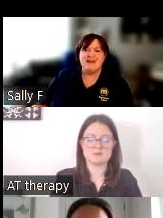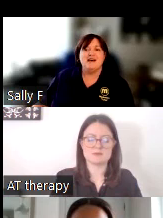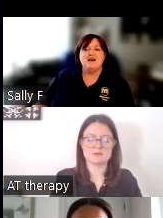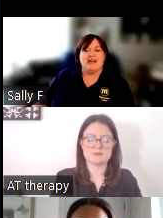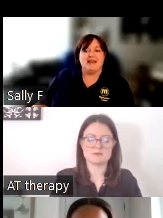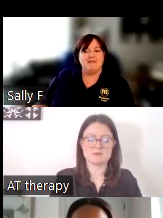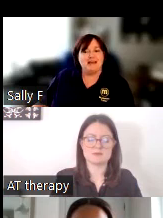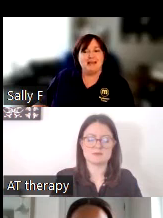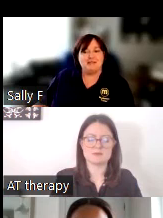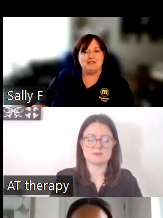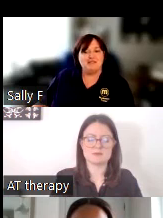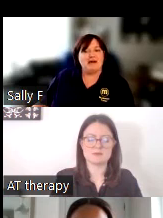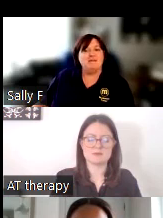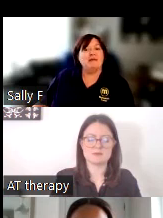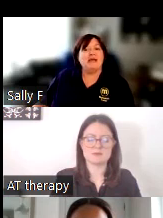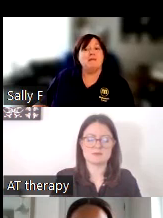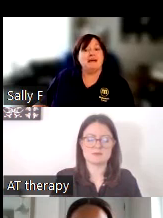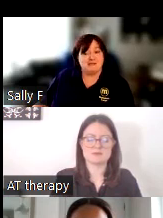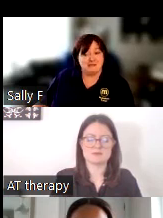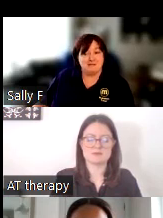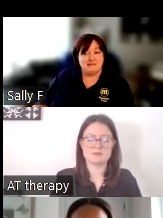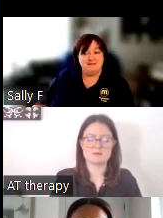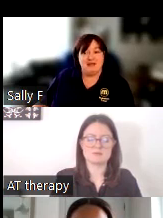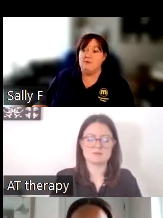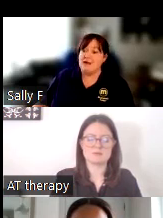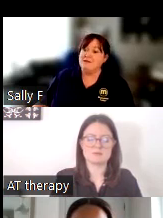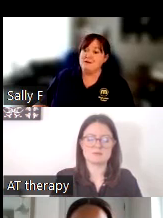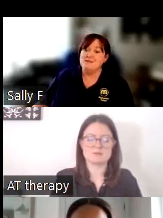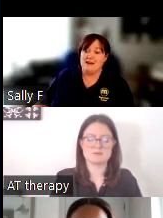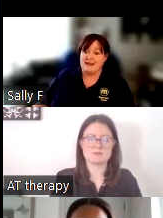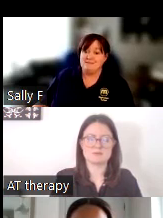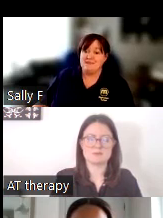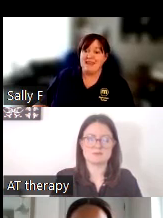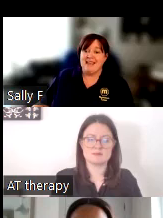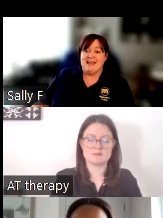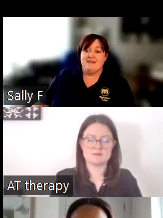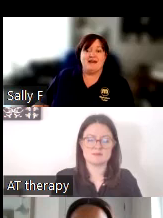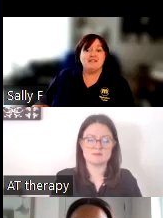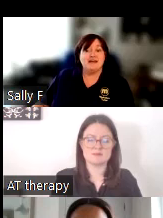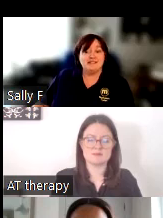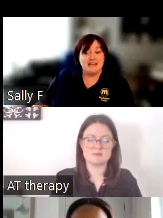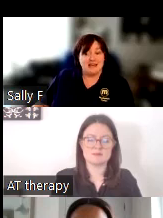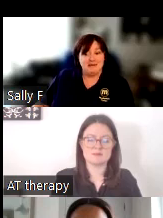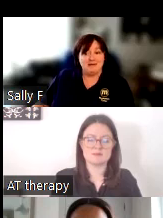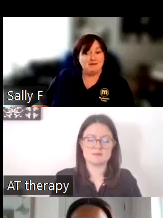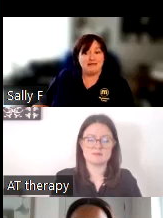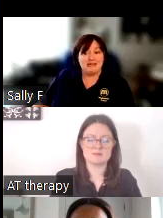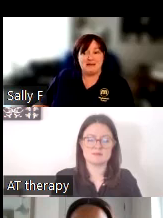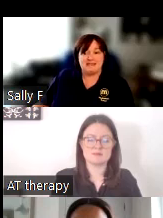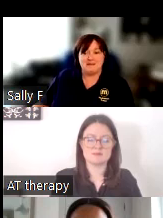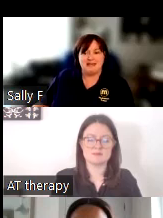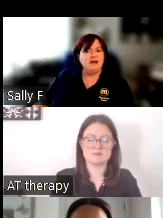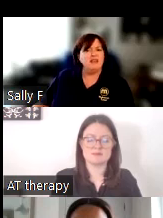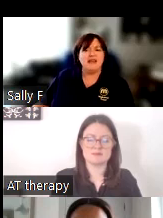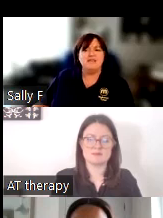achievements, but he never really understood about me being a Makaton tutor and why I would use sign. If I'd ever signed to him, he would always say